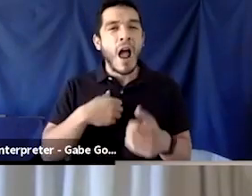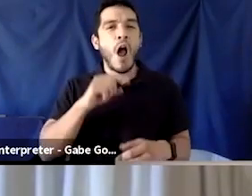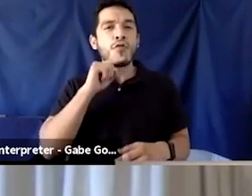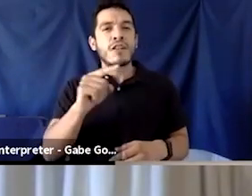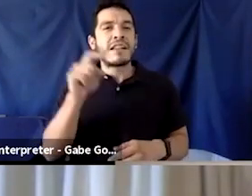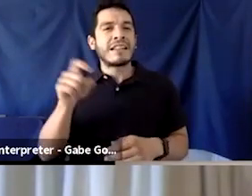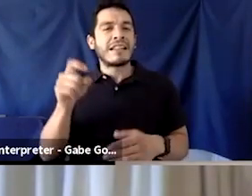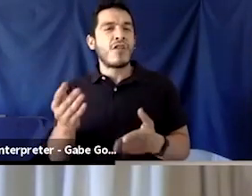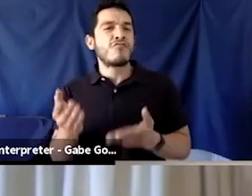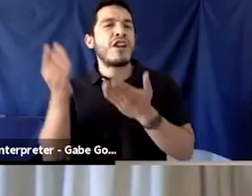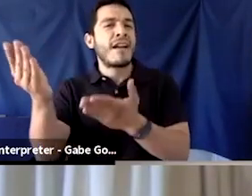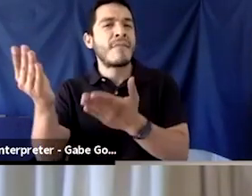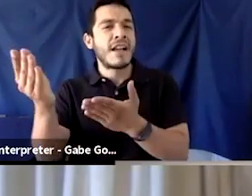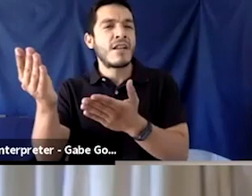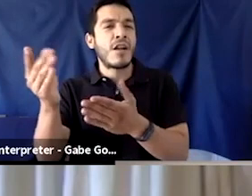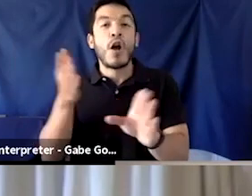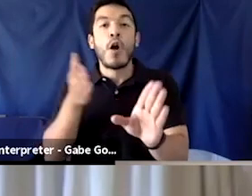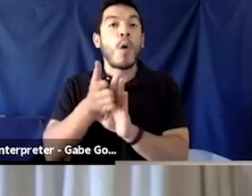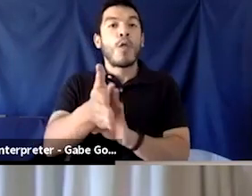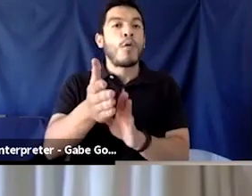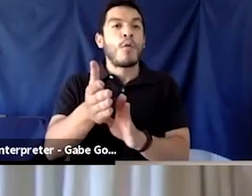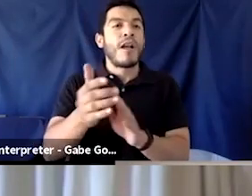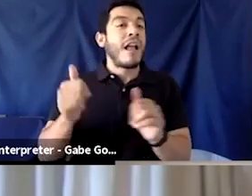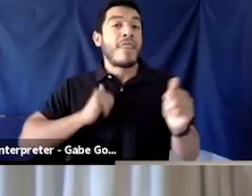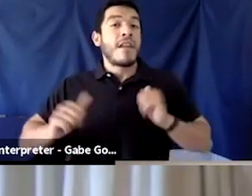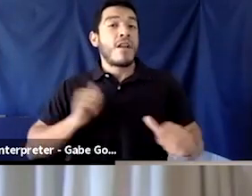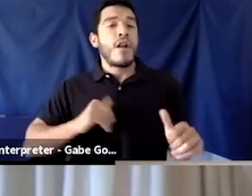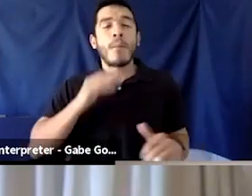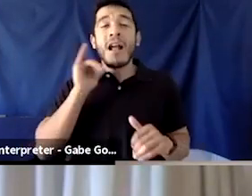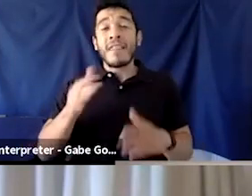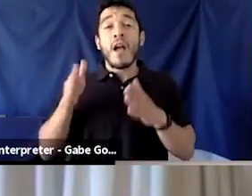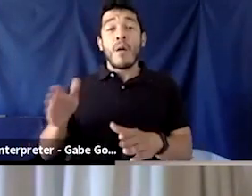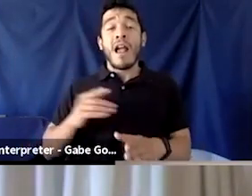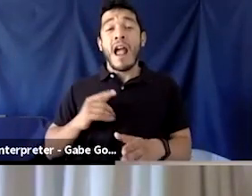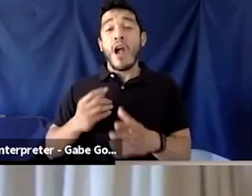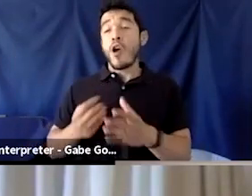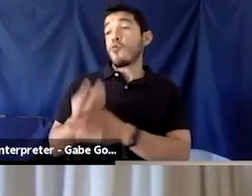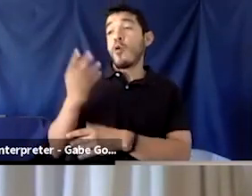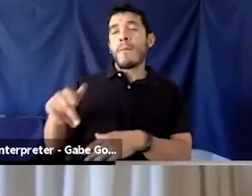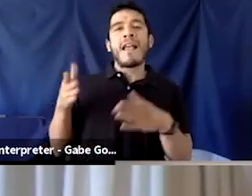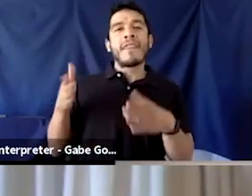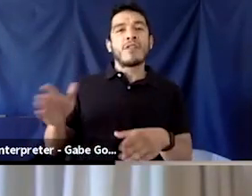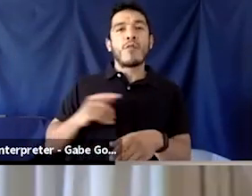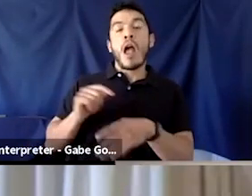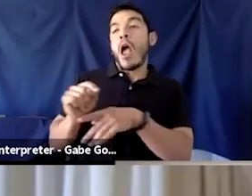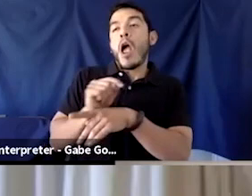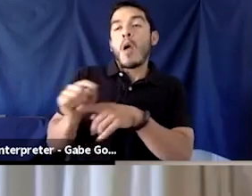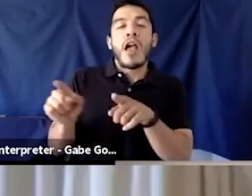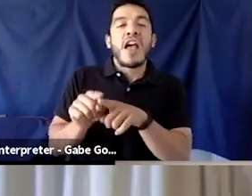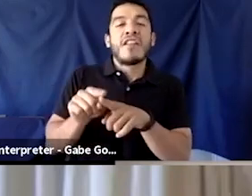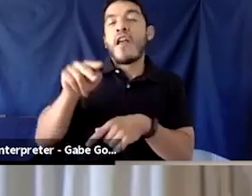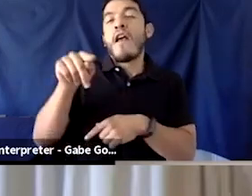recommend going through theater, because when I came up, that was the way I was trained as a